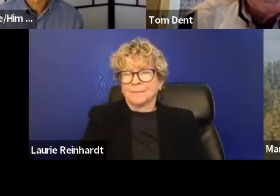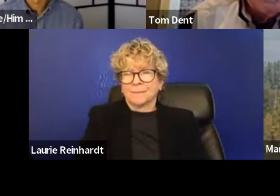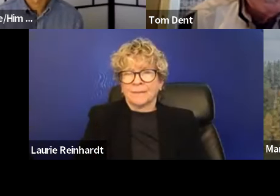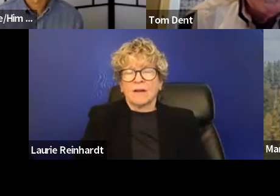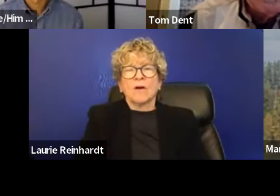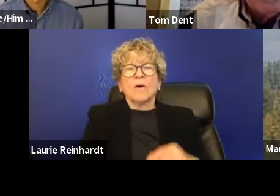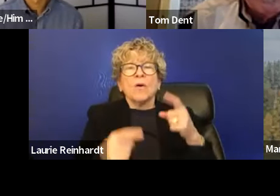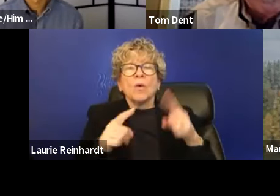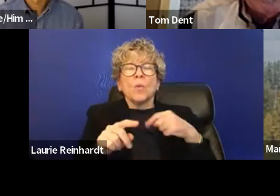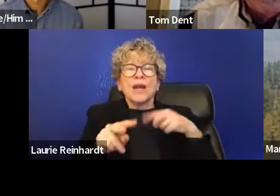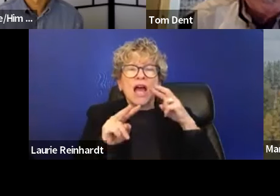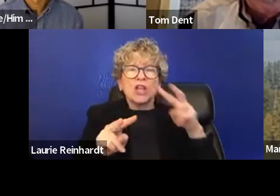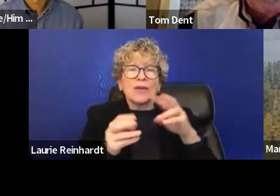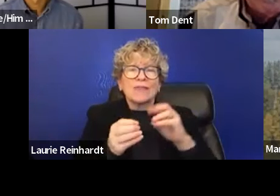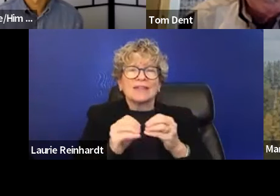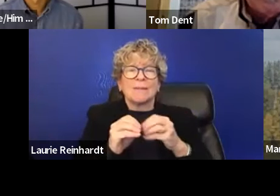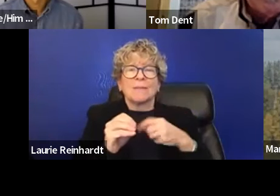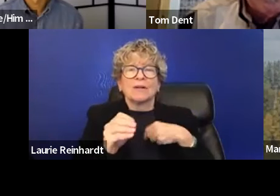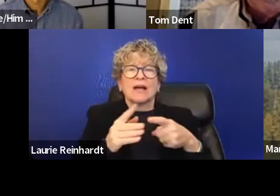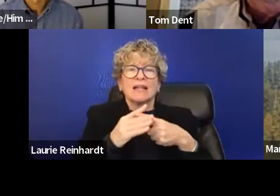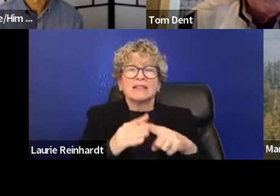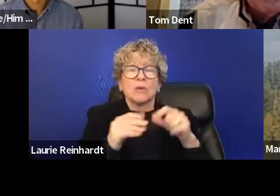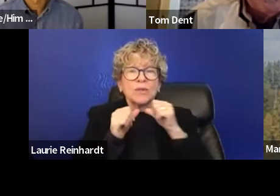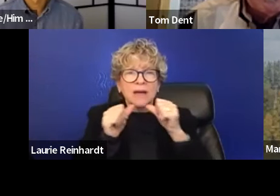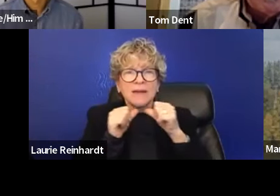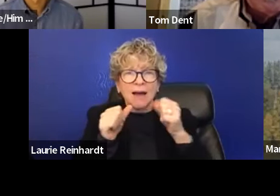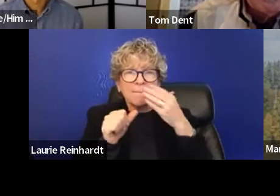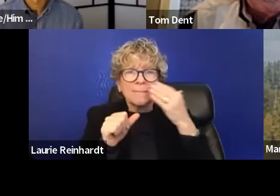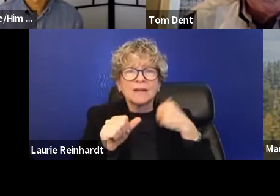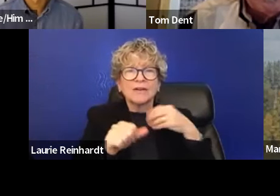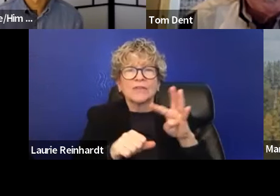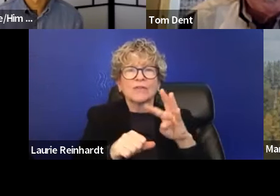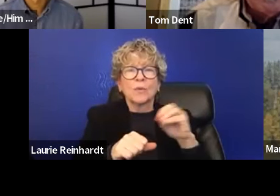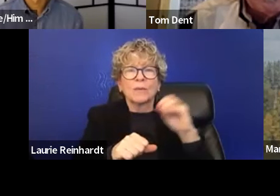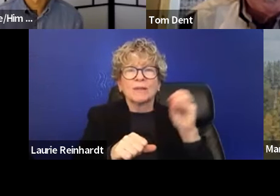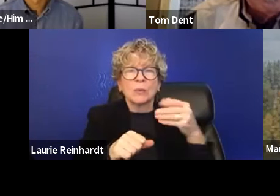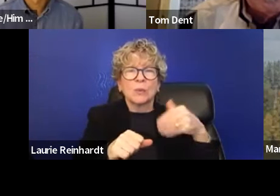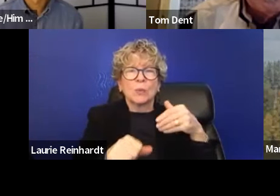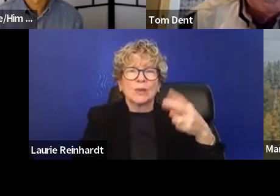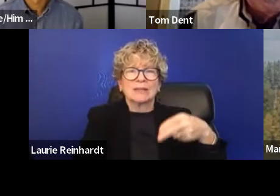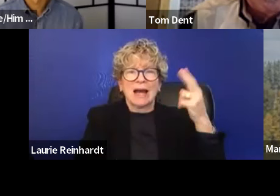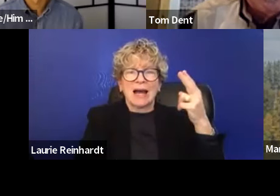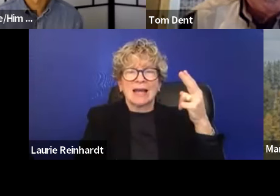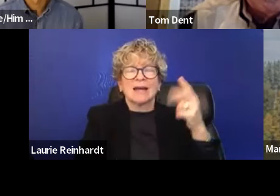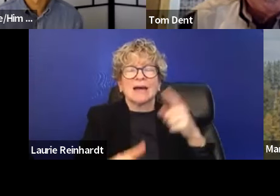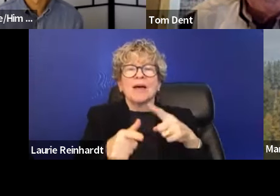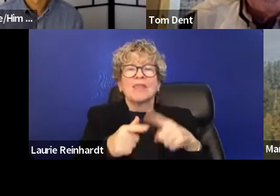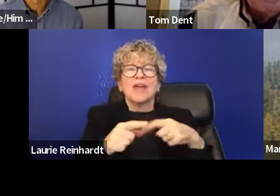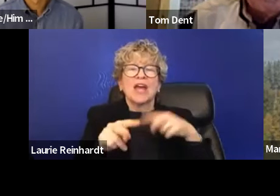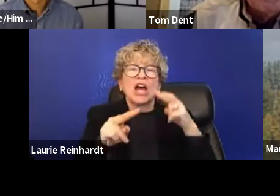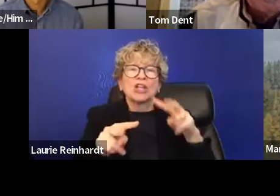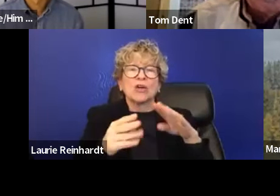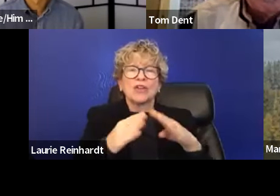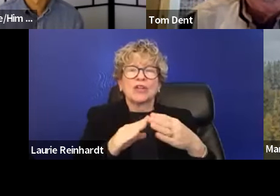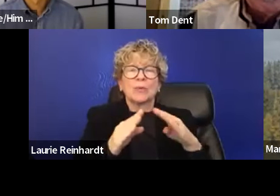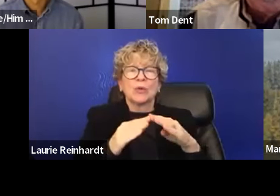Whenever I look at these numbers, I start with denial because 40% is unbelievable. But then I look at my community,